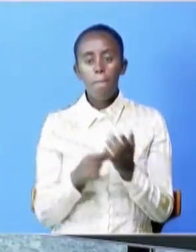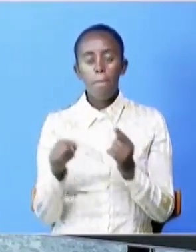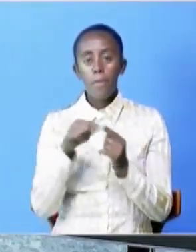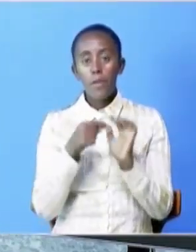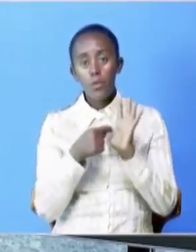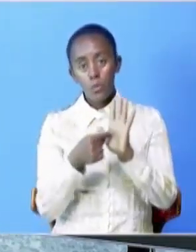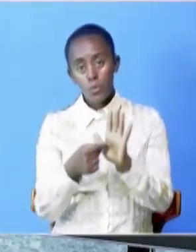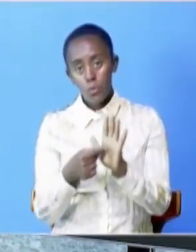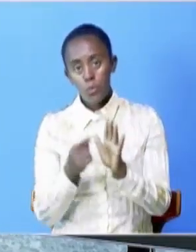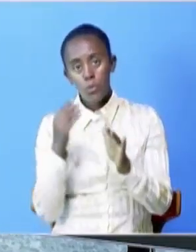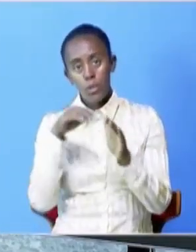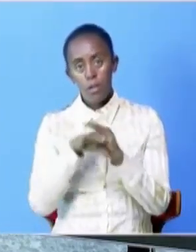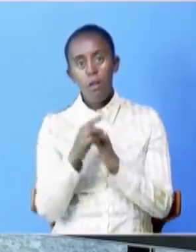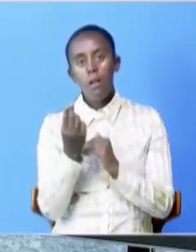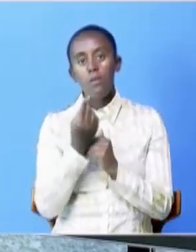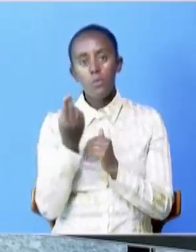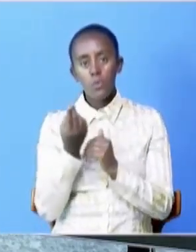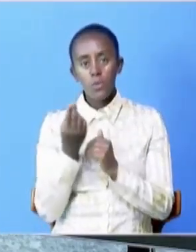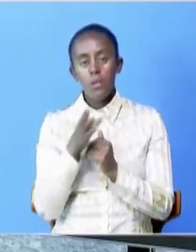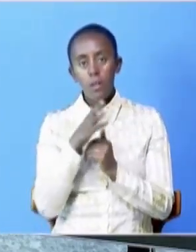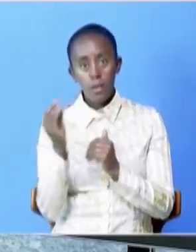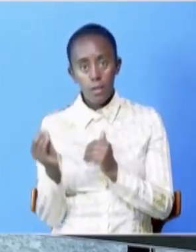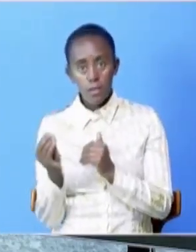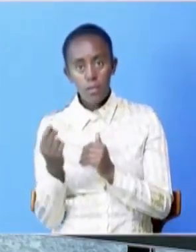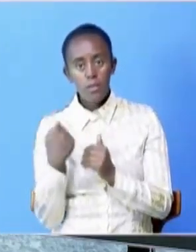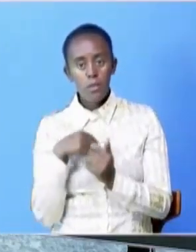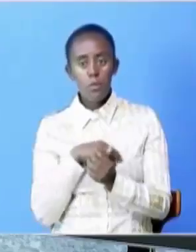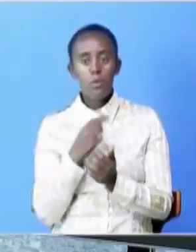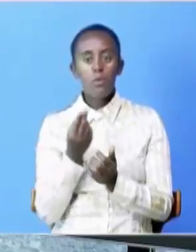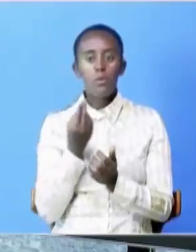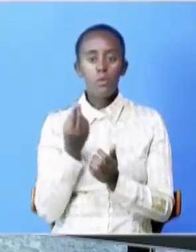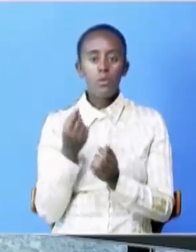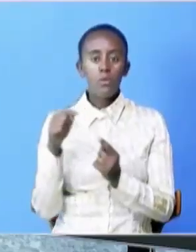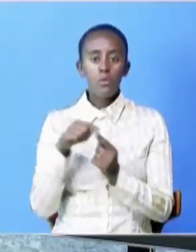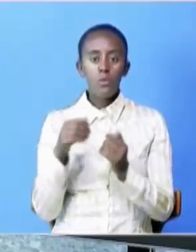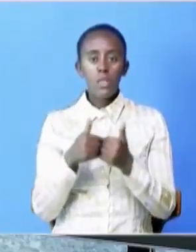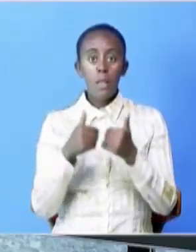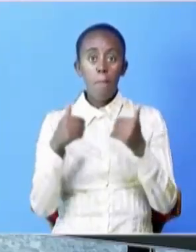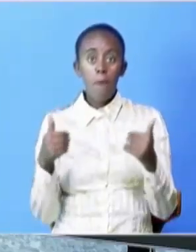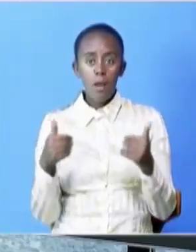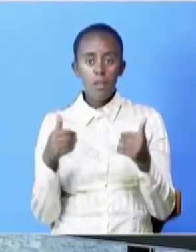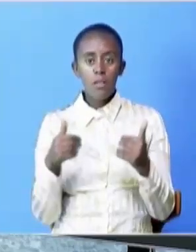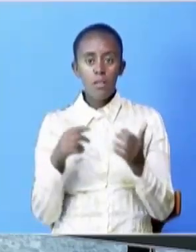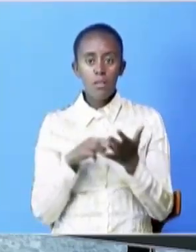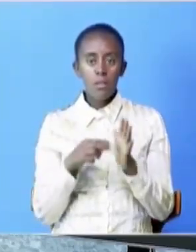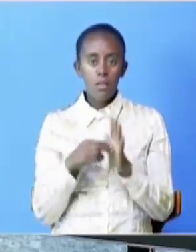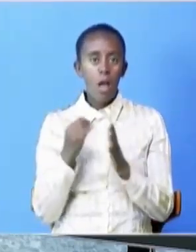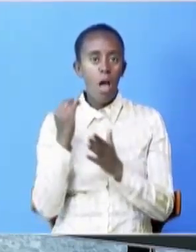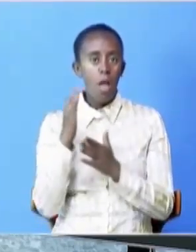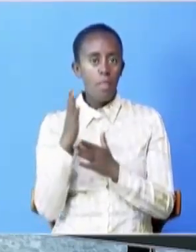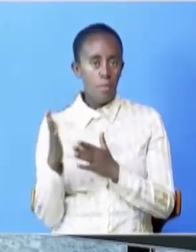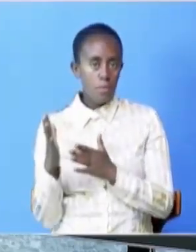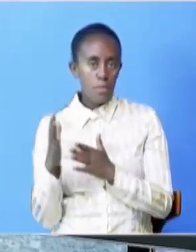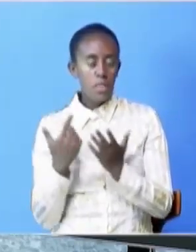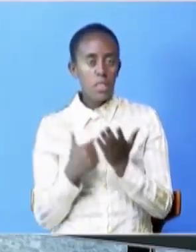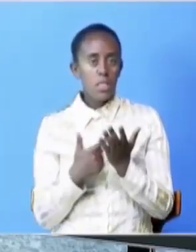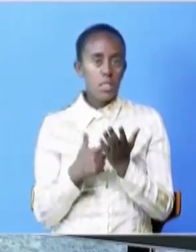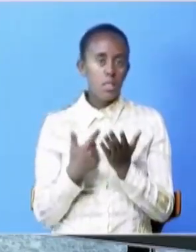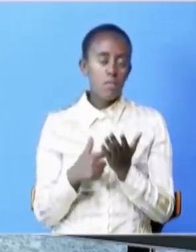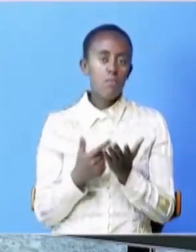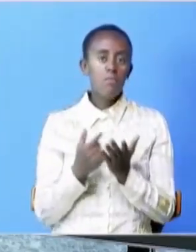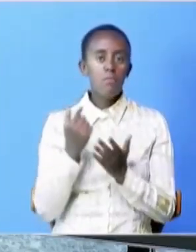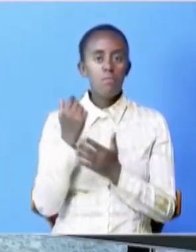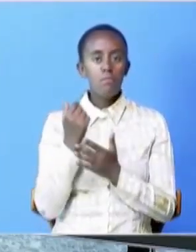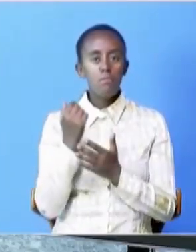show its internal use. And we have used it to separate items. In this case,